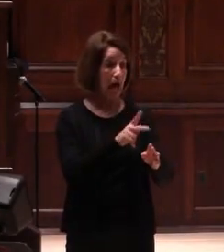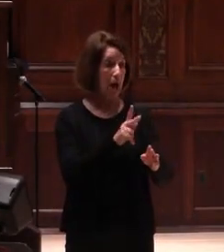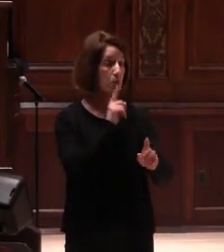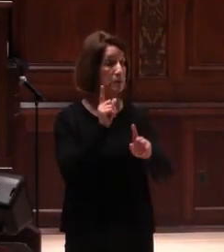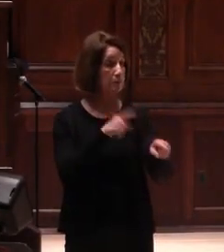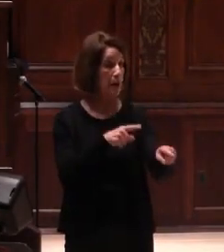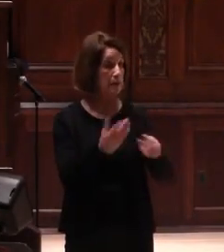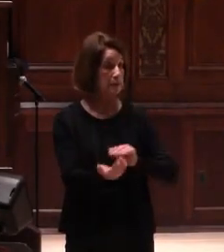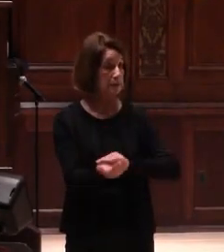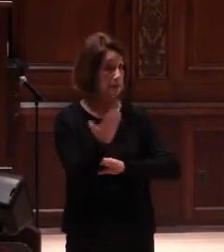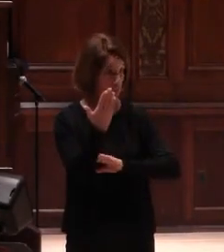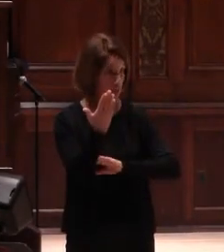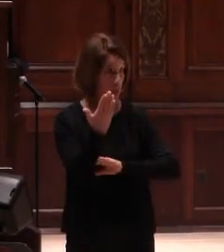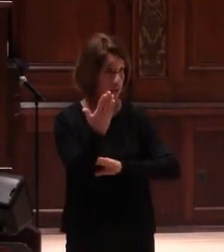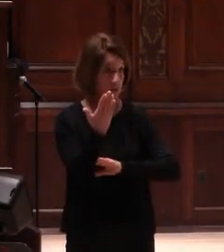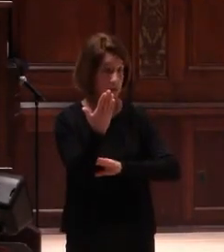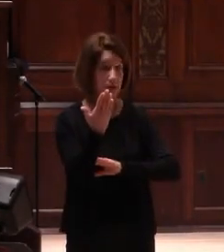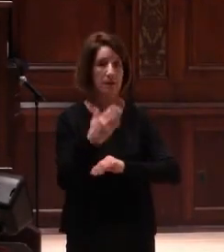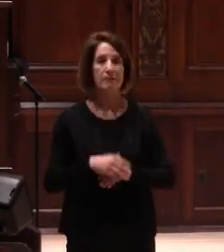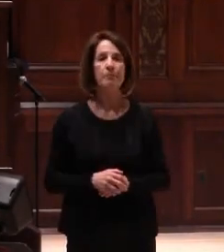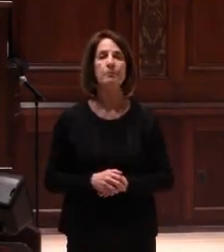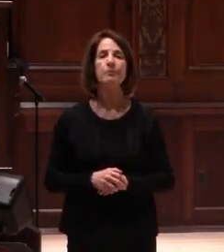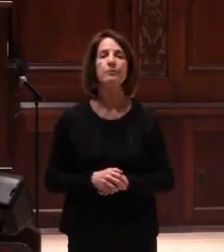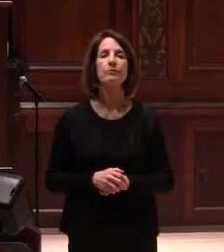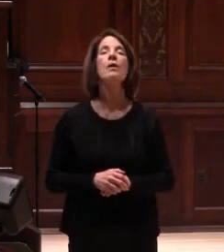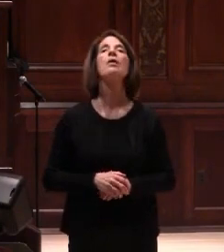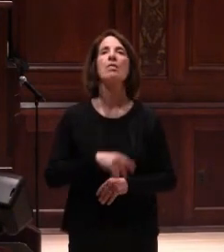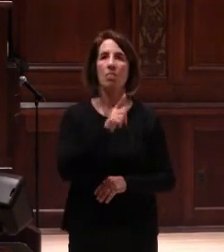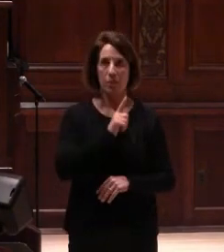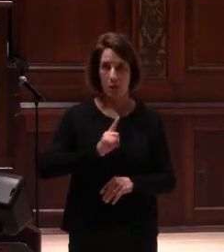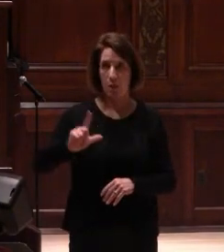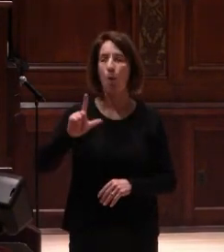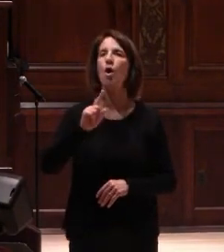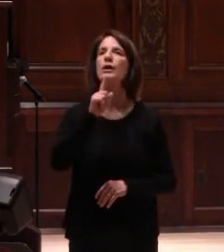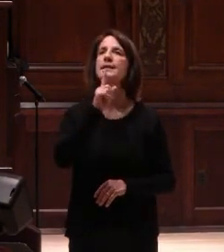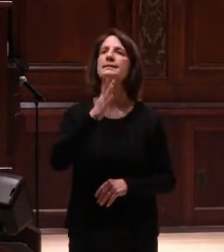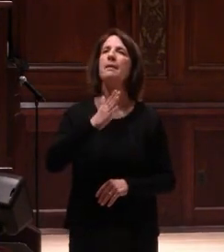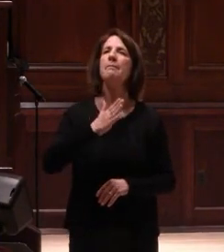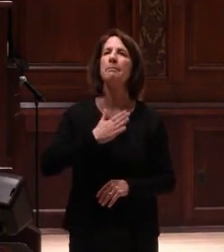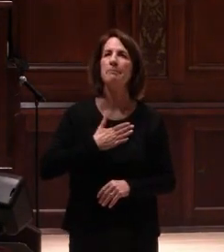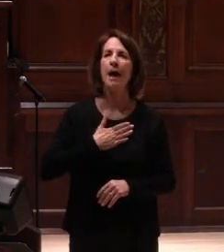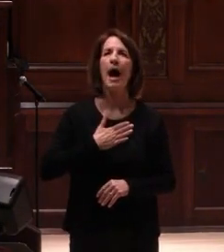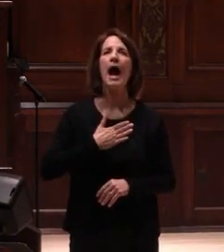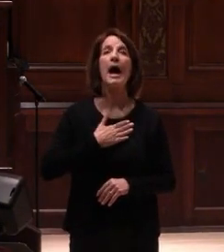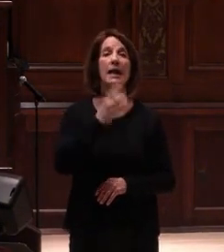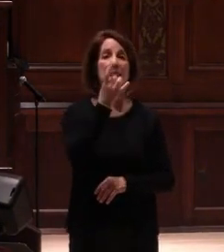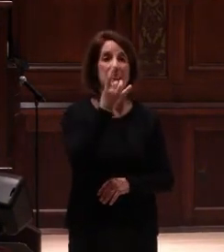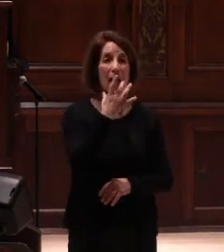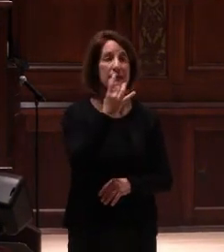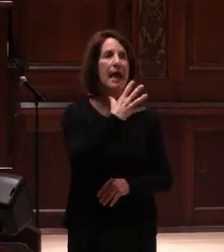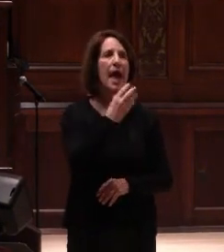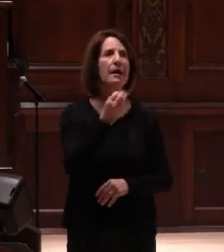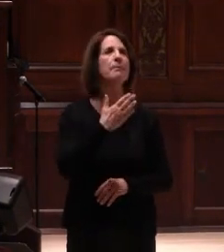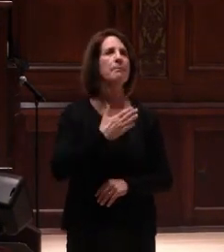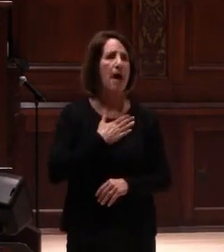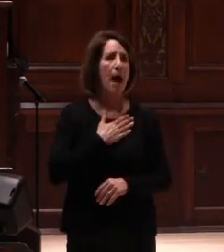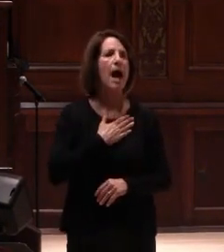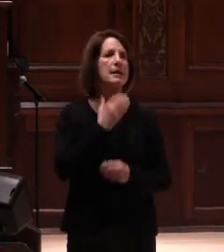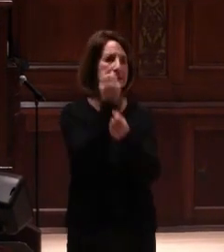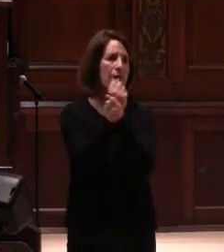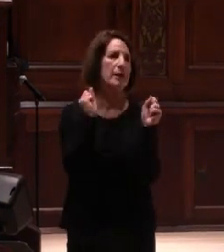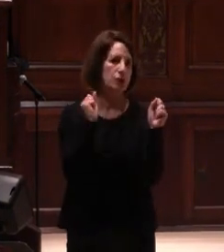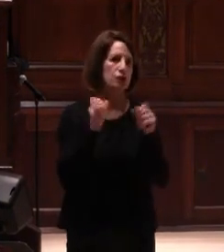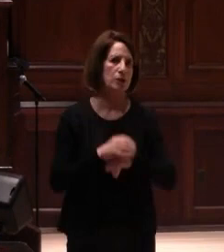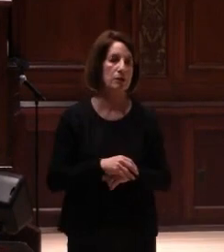morning is, "The Lord is my light and my salvation."